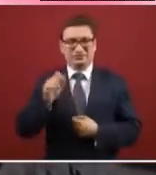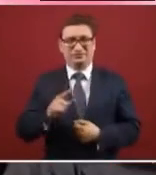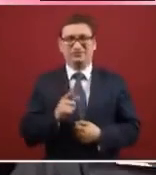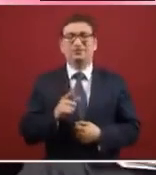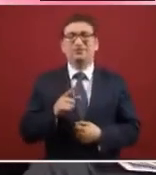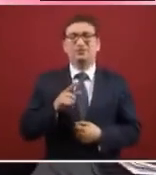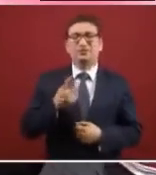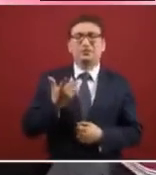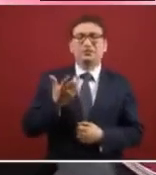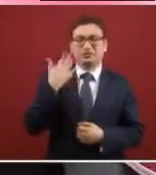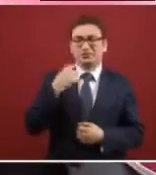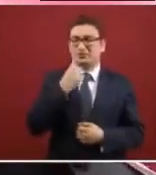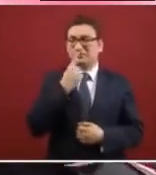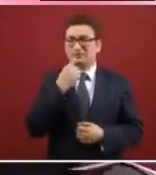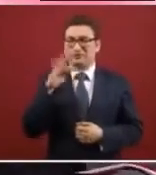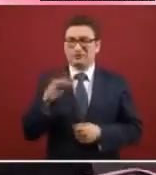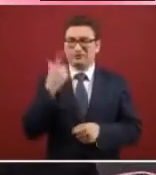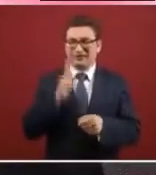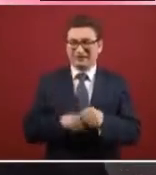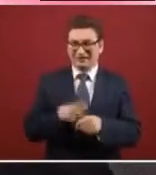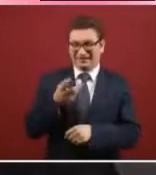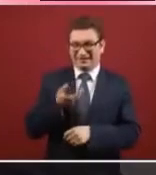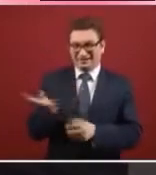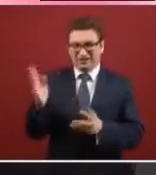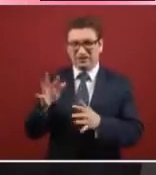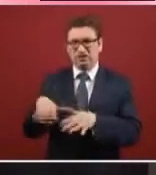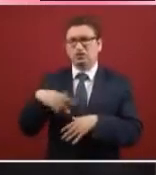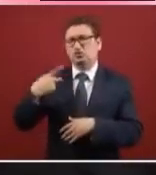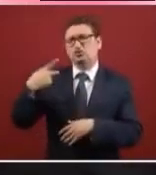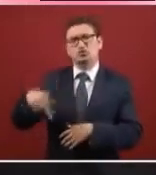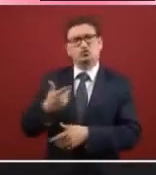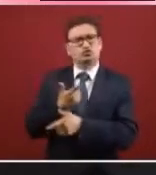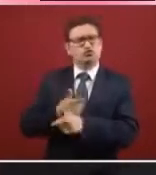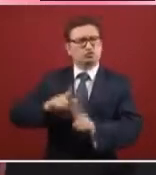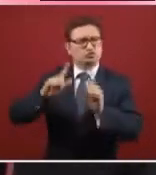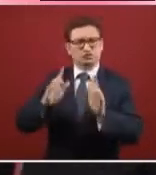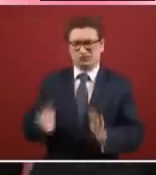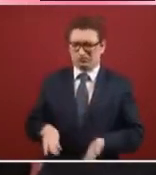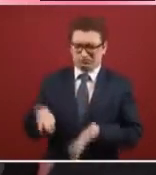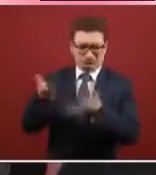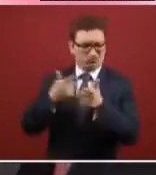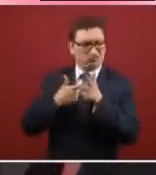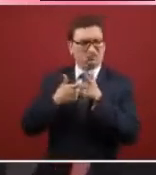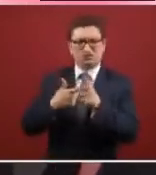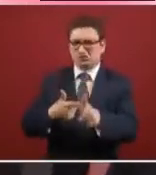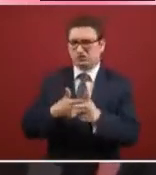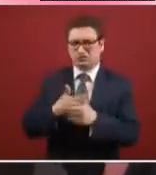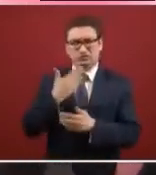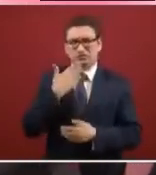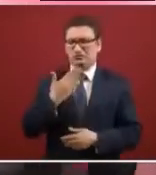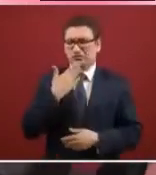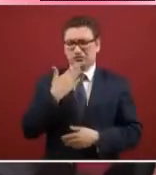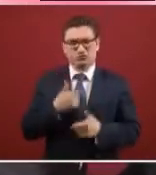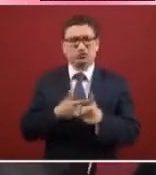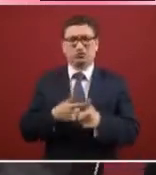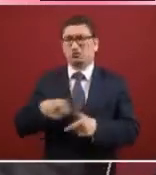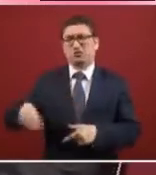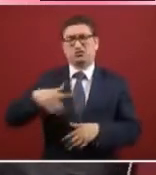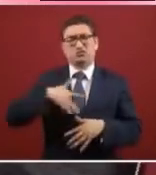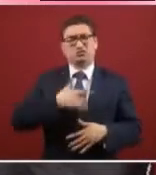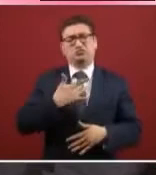This problem with the federal police. Dieron todas las libertades, se van a seguir dando. Given all their liberties